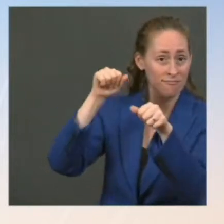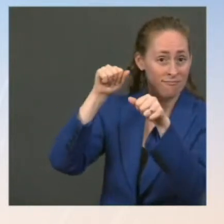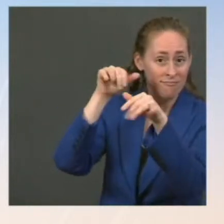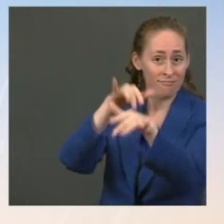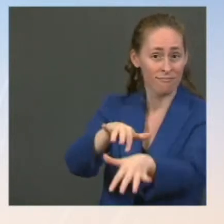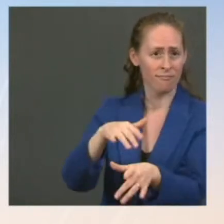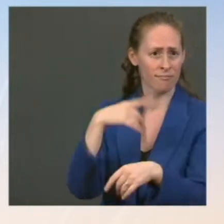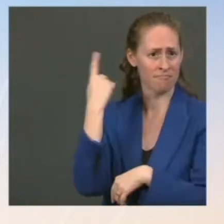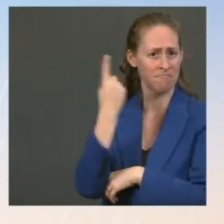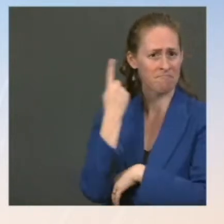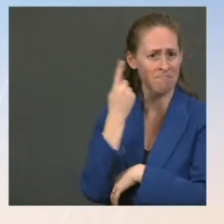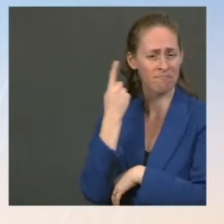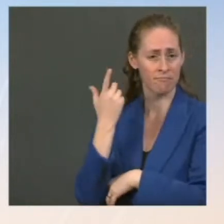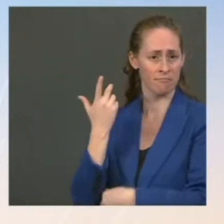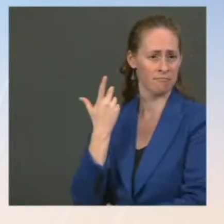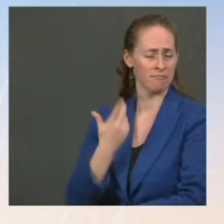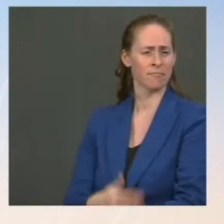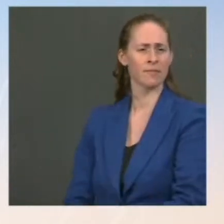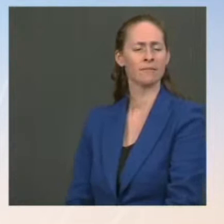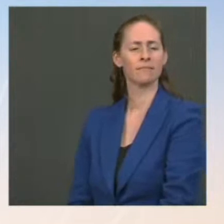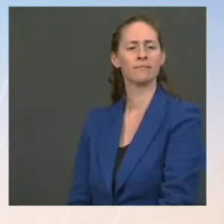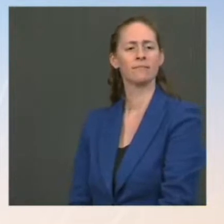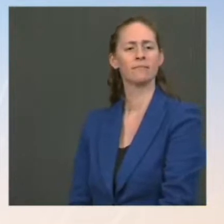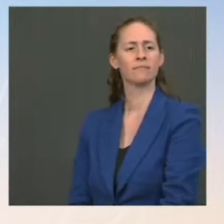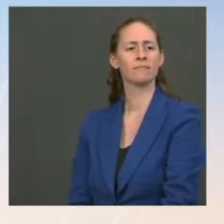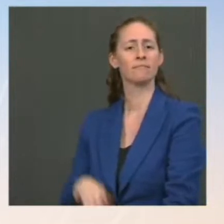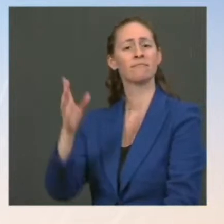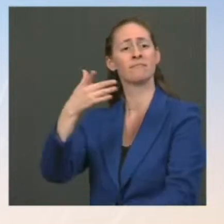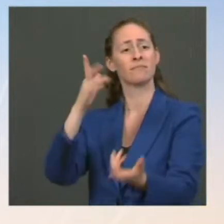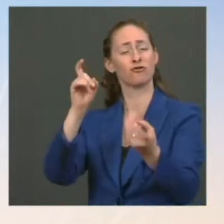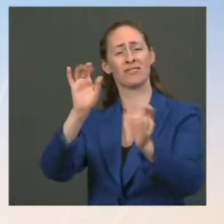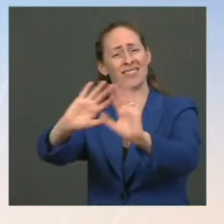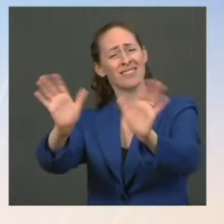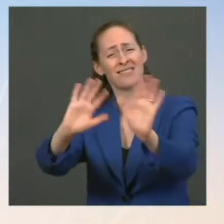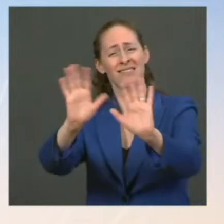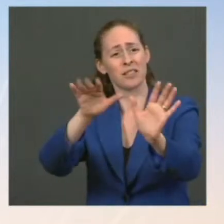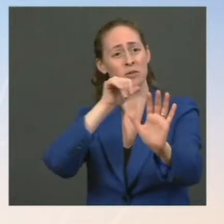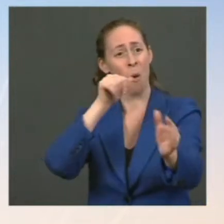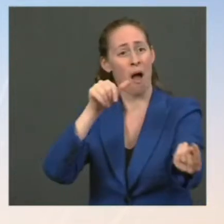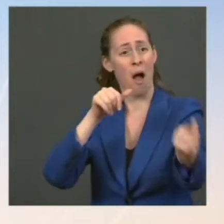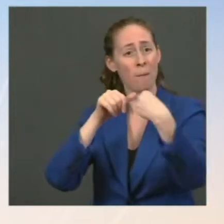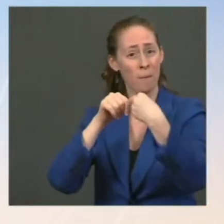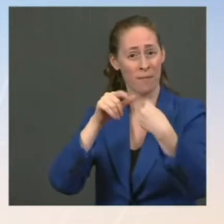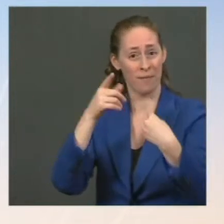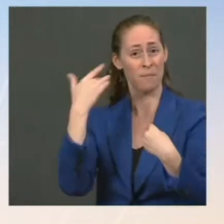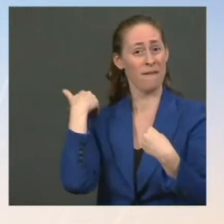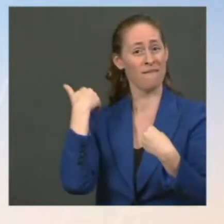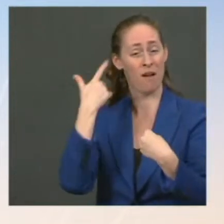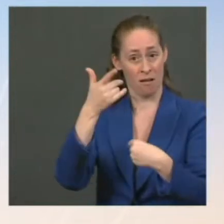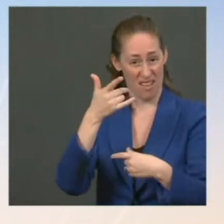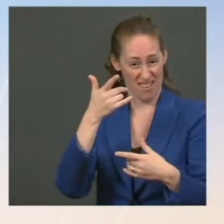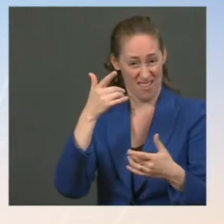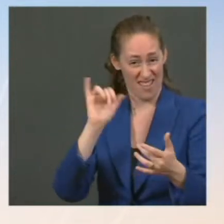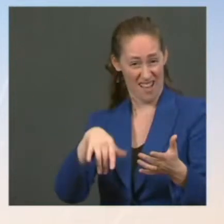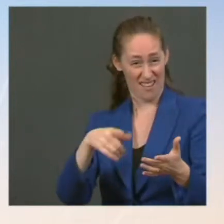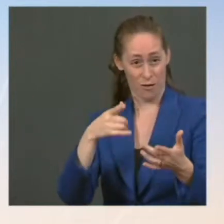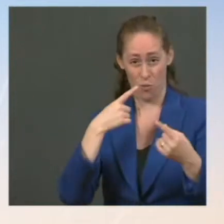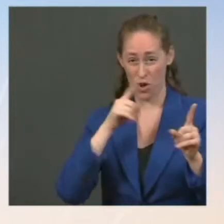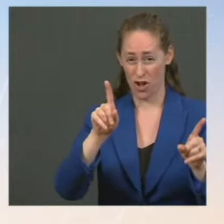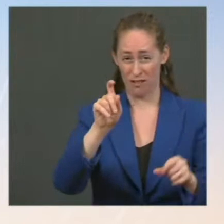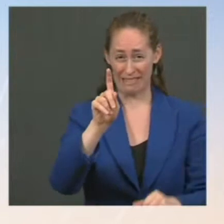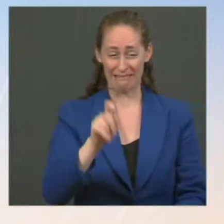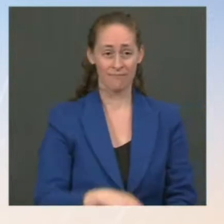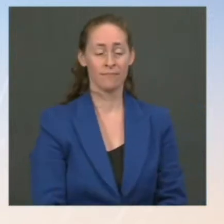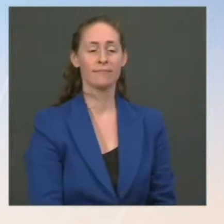of deterrence, border is closed, do not come, is working? Well, Jackie, the White House believes that, and the